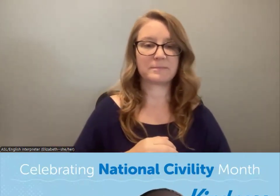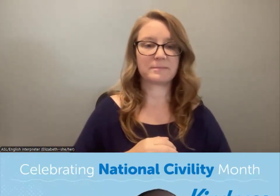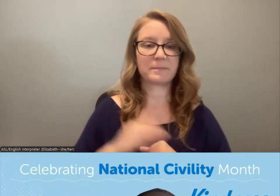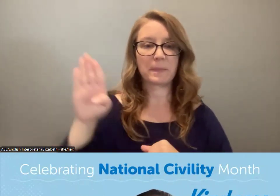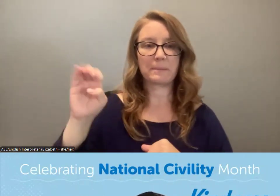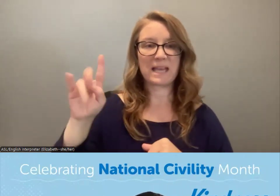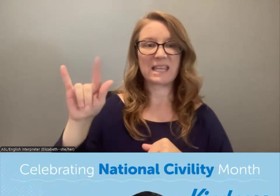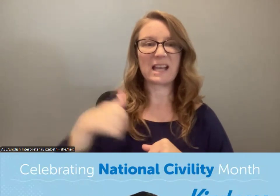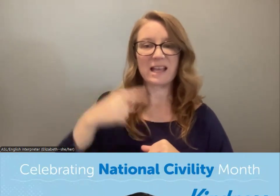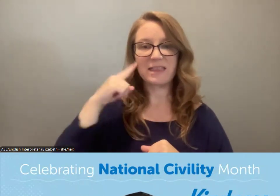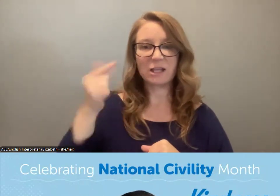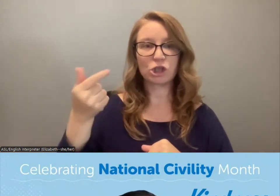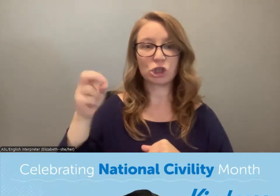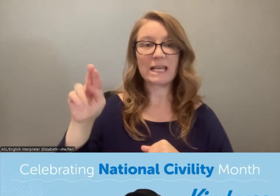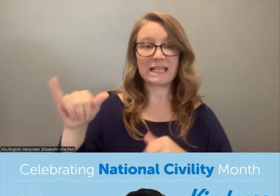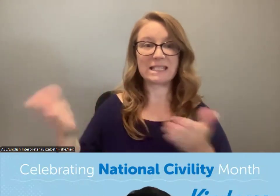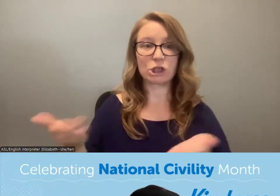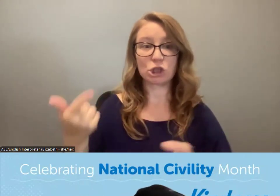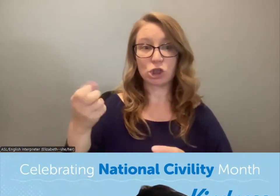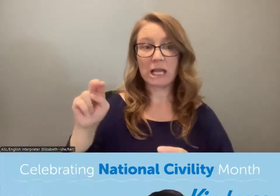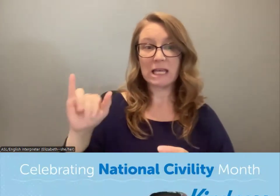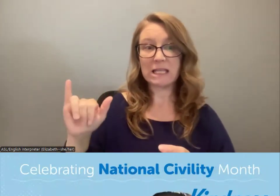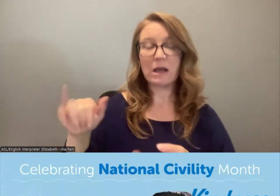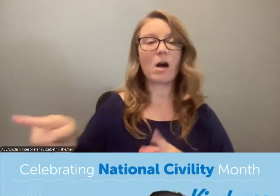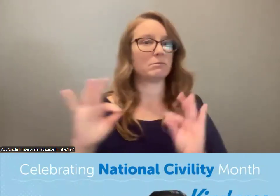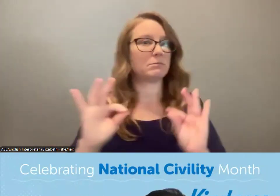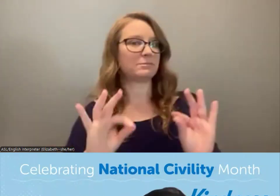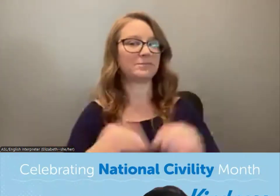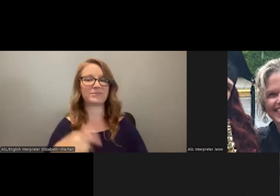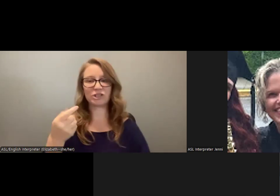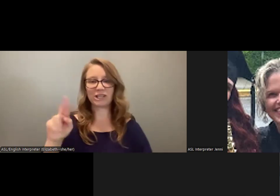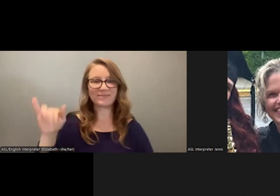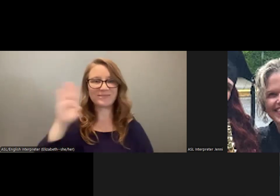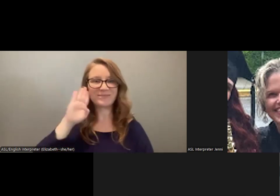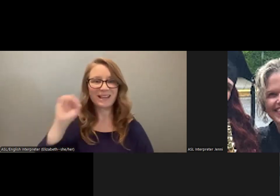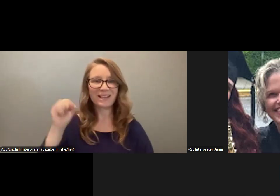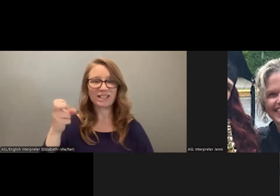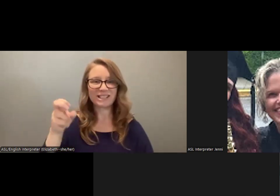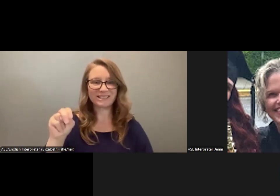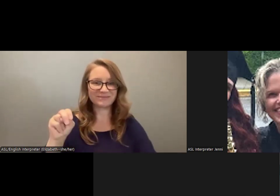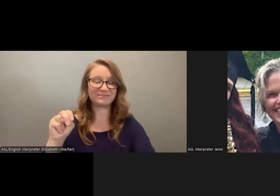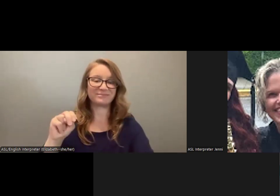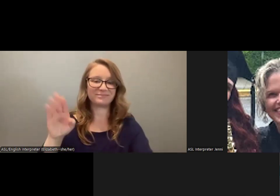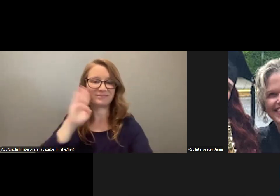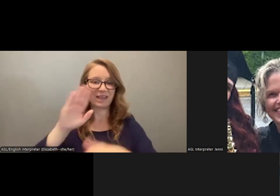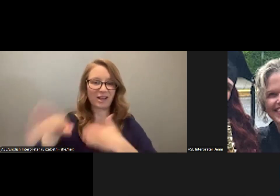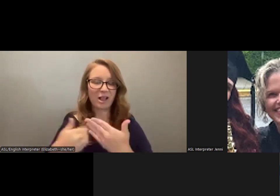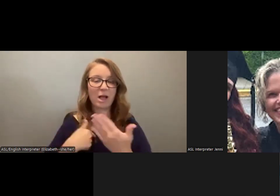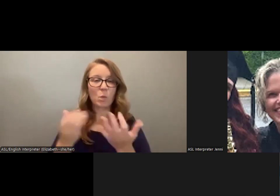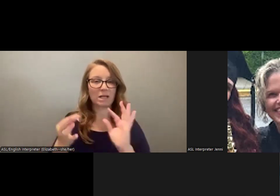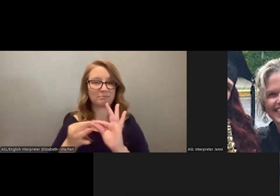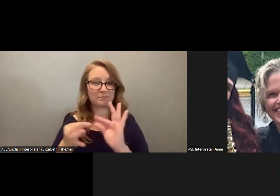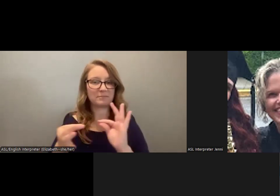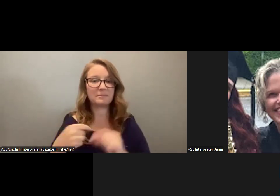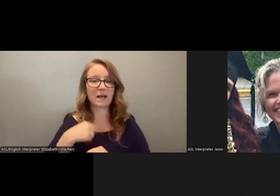Sheldon, I think we have Jenny Arredondo on the line. Jenny, did Let's you do it. want to Okay, get in? perfect. Yeah, hi Sheldon, and all. I did want to note that